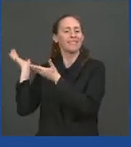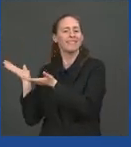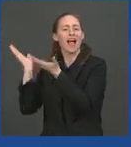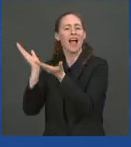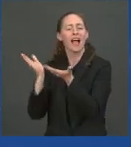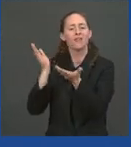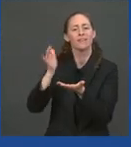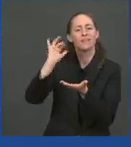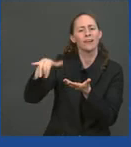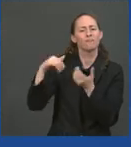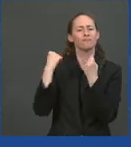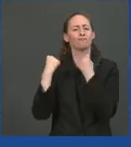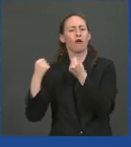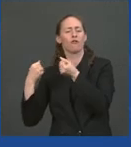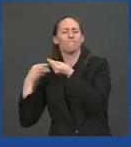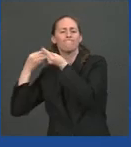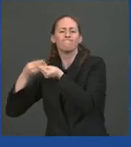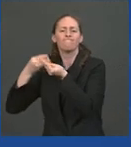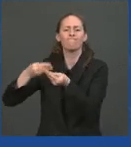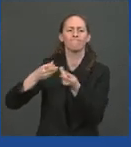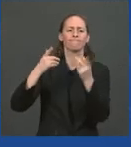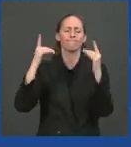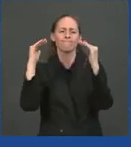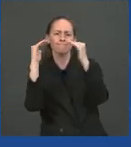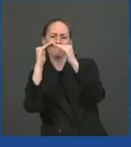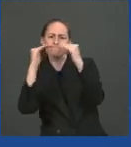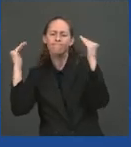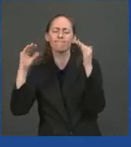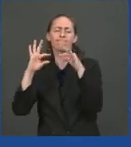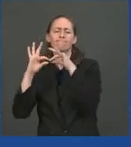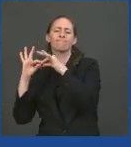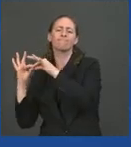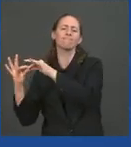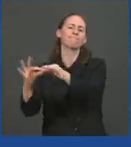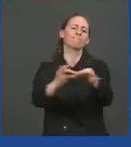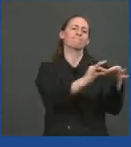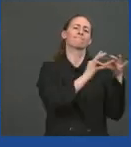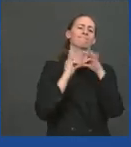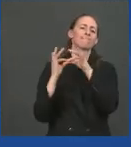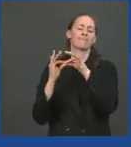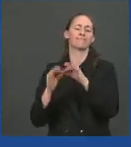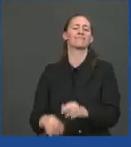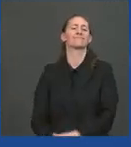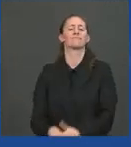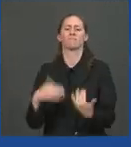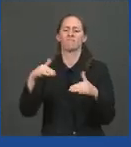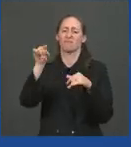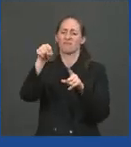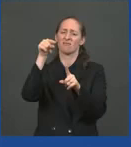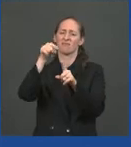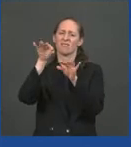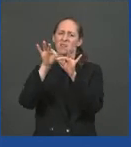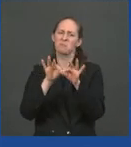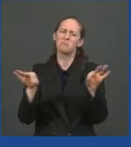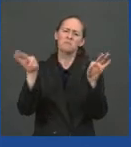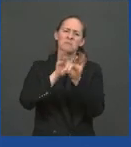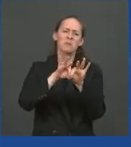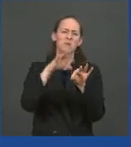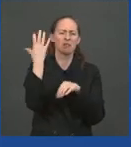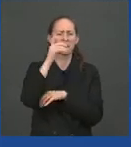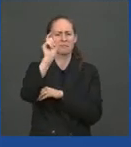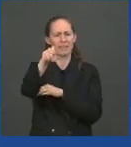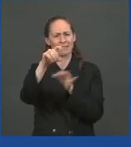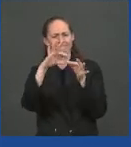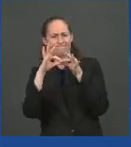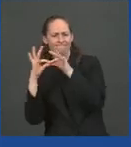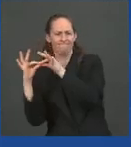in democracy, unity, perhaps, is the most elusive thing and the most necessary thing. But that's who this team is. They're